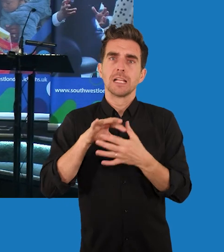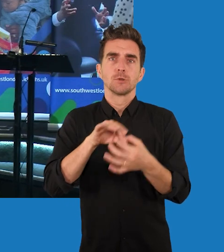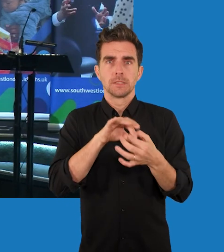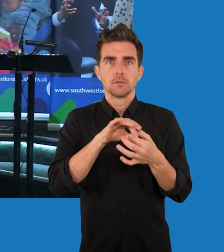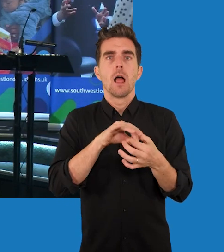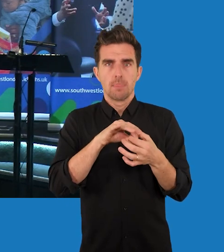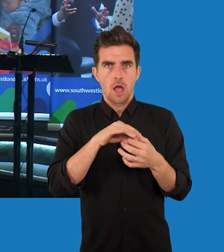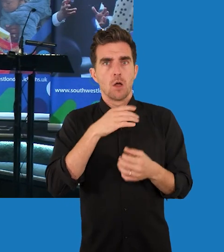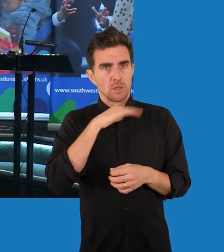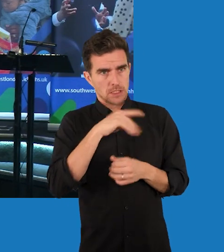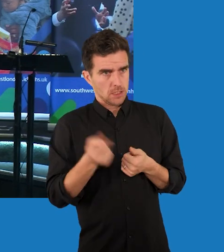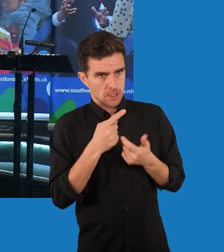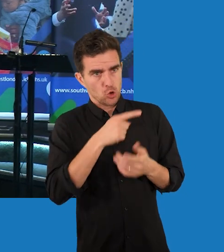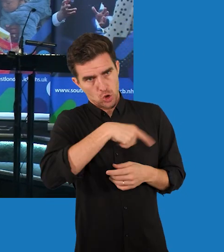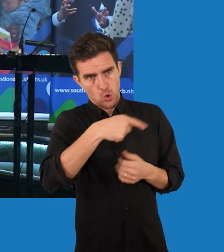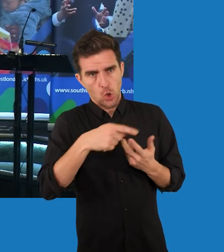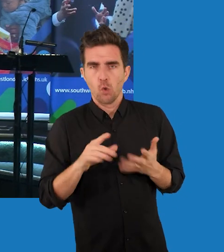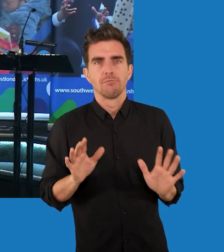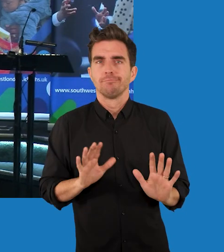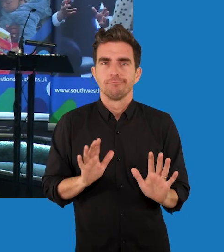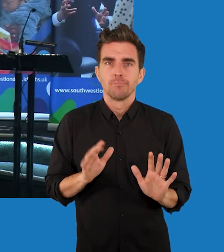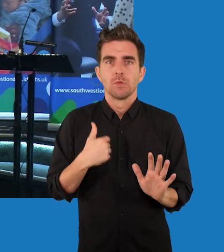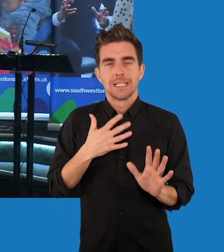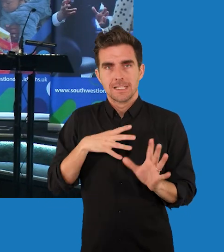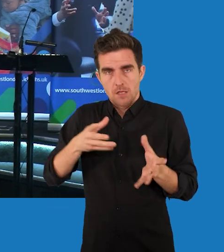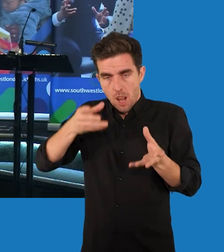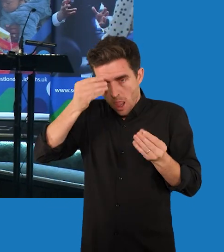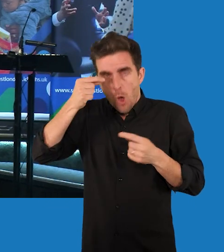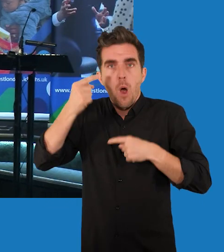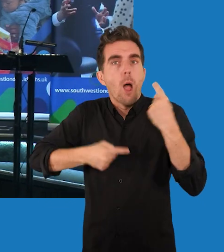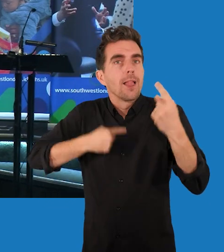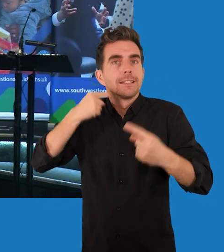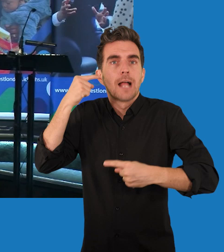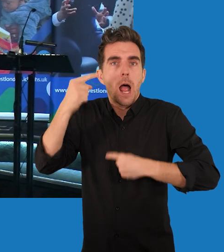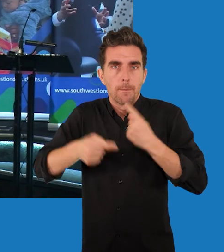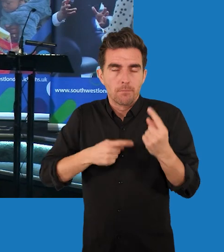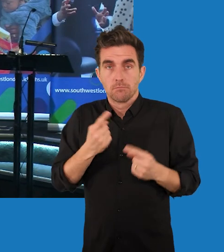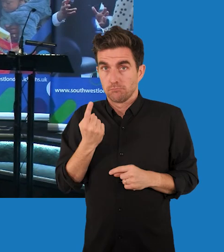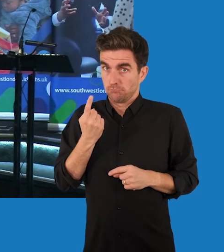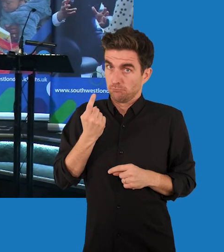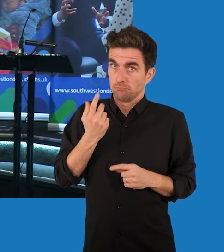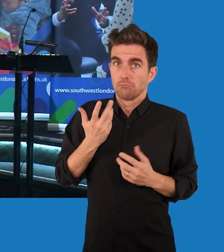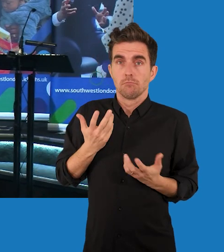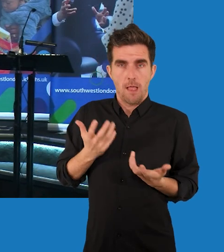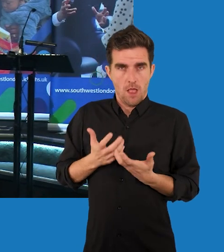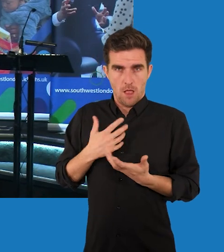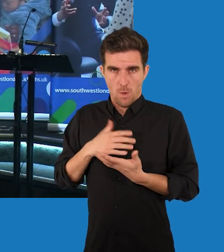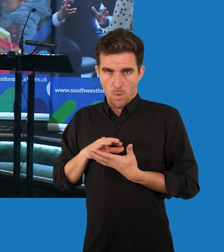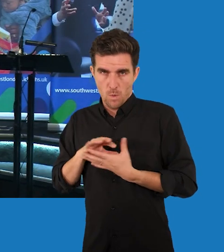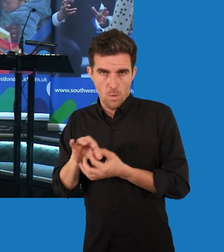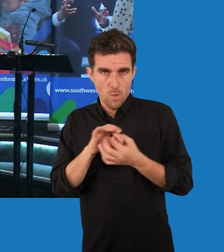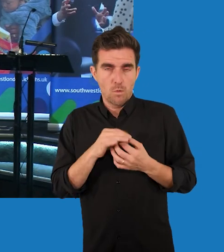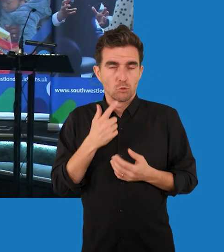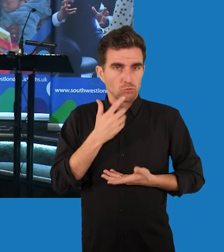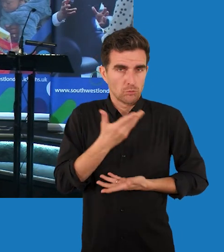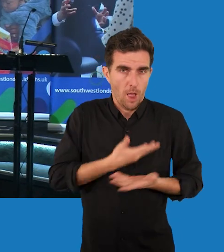we'll send them out to do that, because that just doesn't work. So I think we're learning all the time, and I think that we have huge potential now, particularly